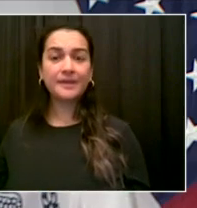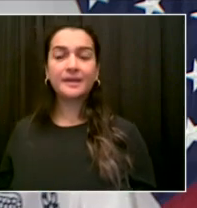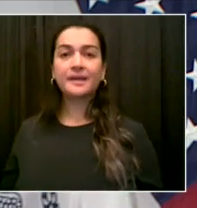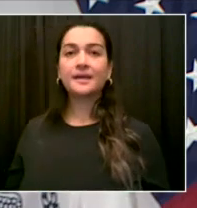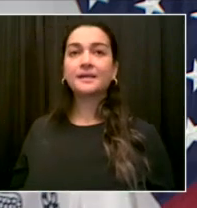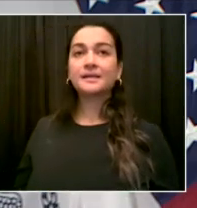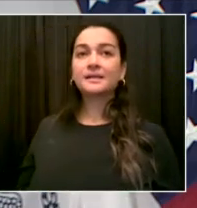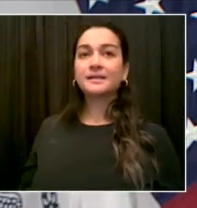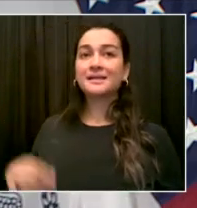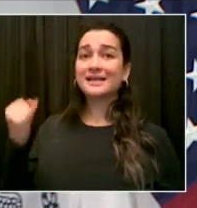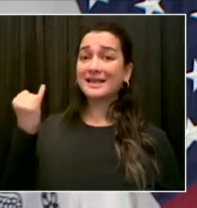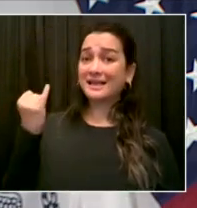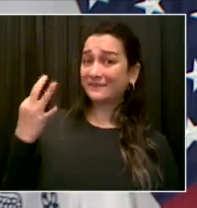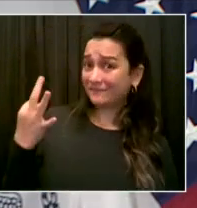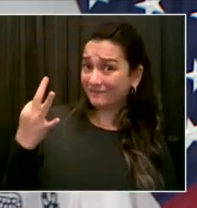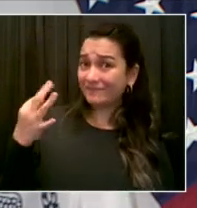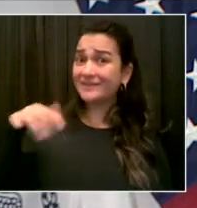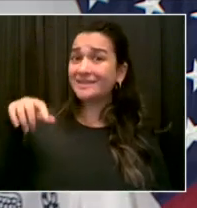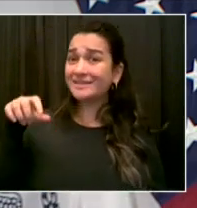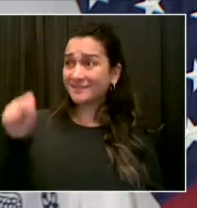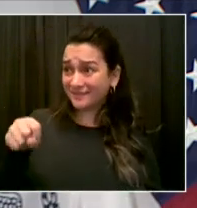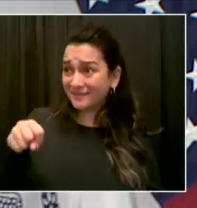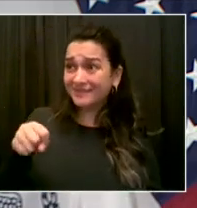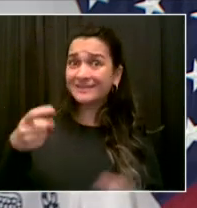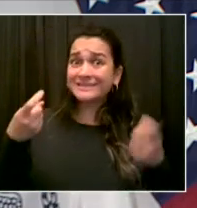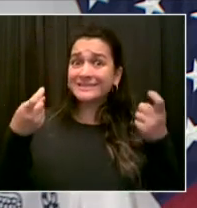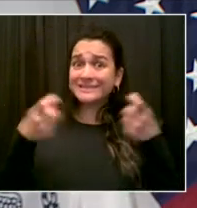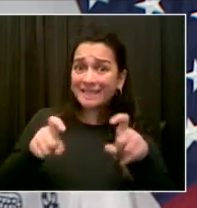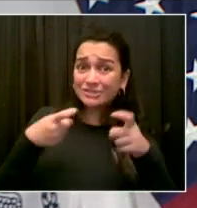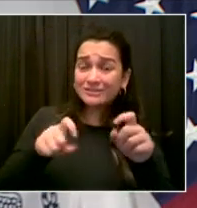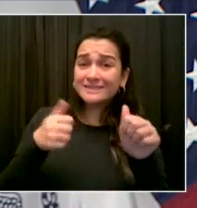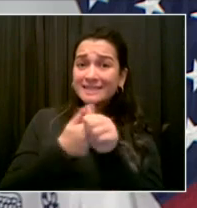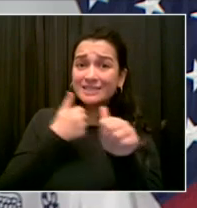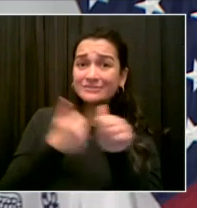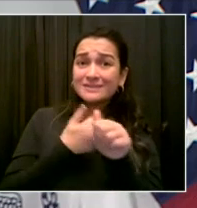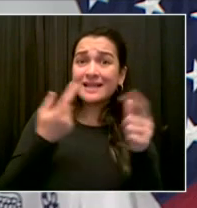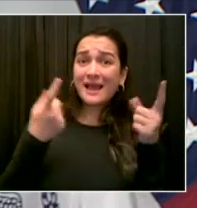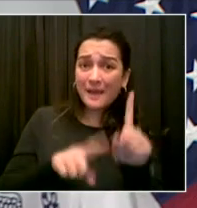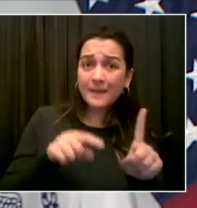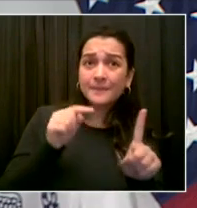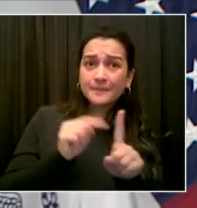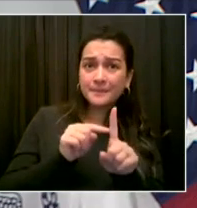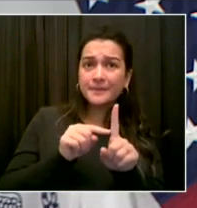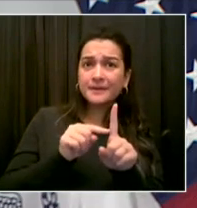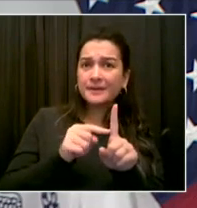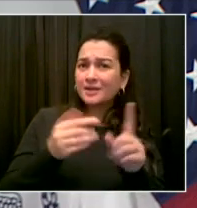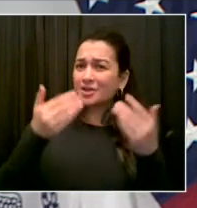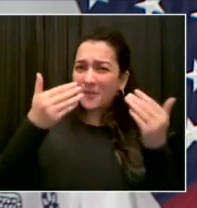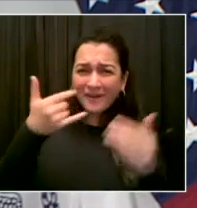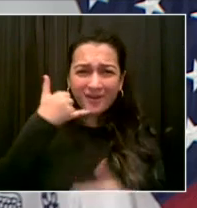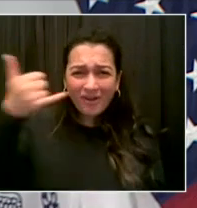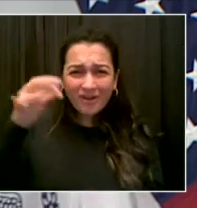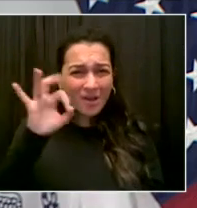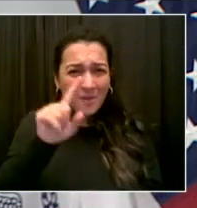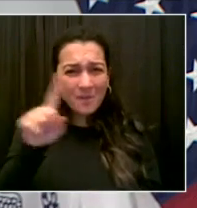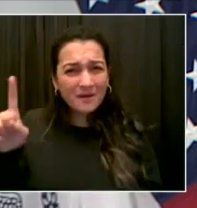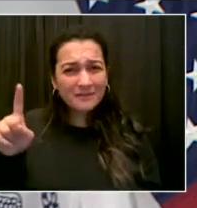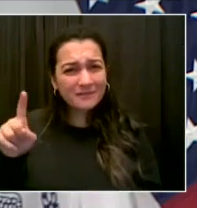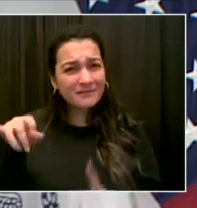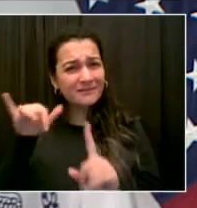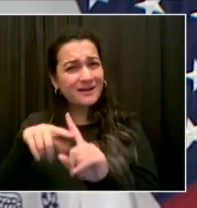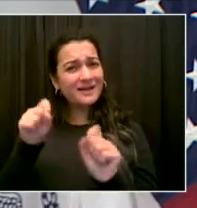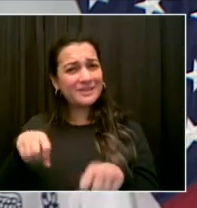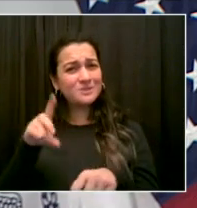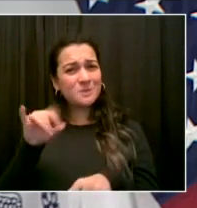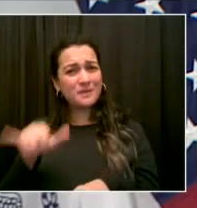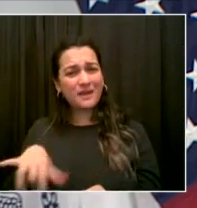assistance, call 311. We want that reported. We can dispatch outreach workers immediately. And we know it works. And